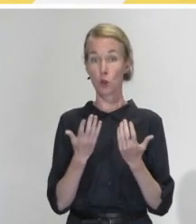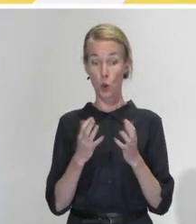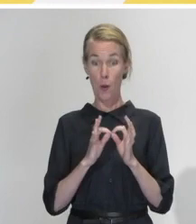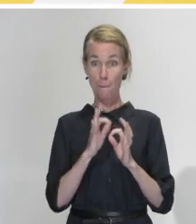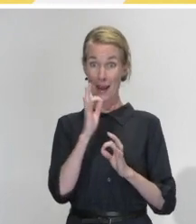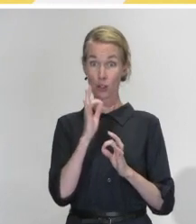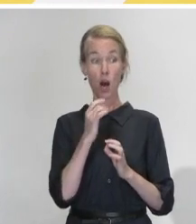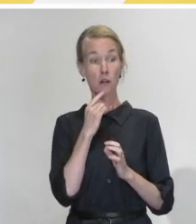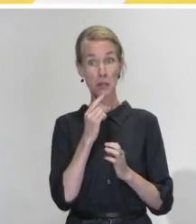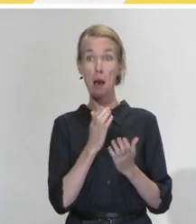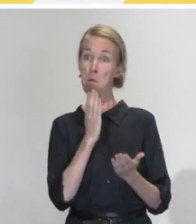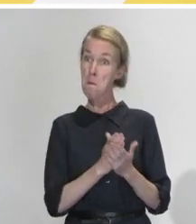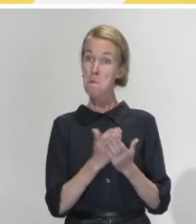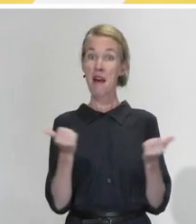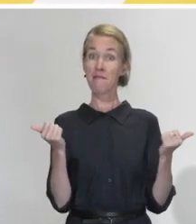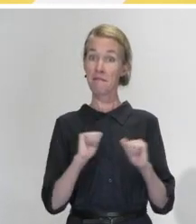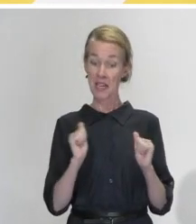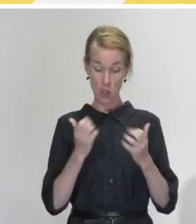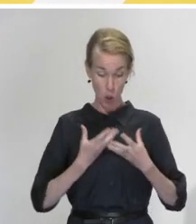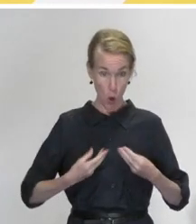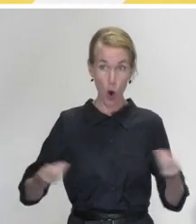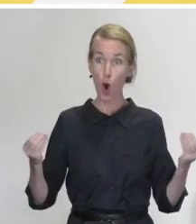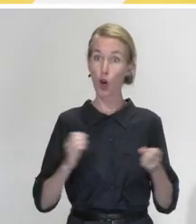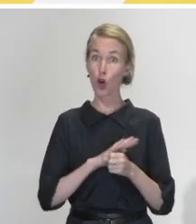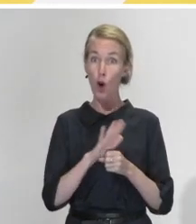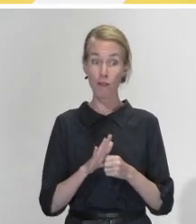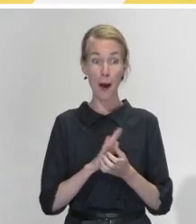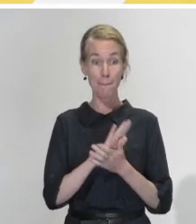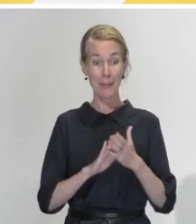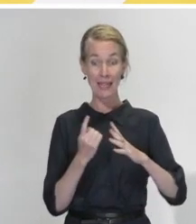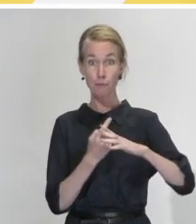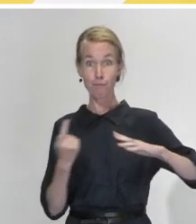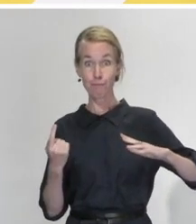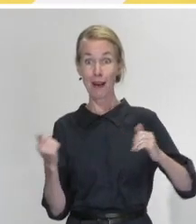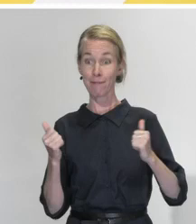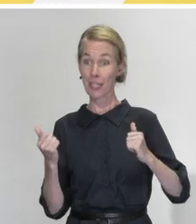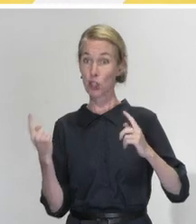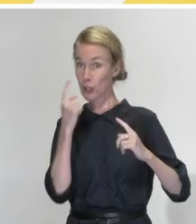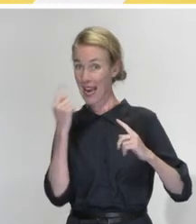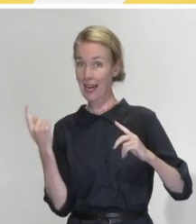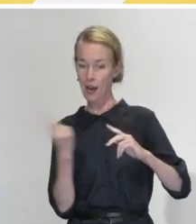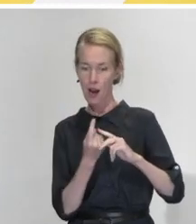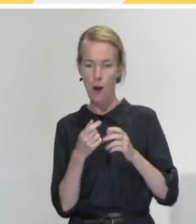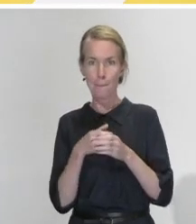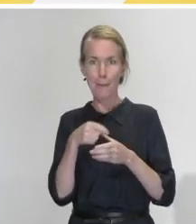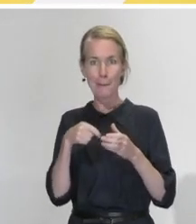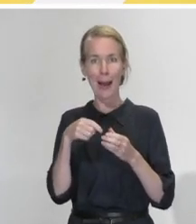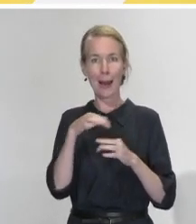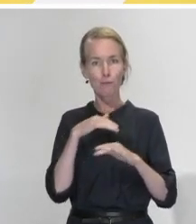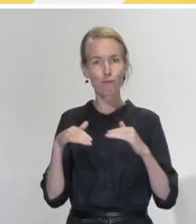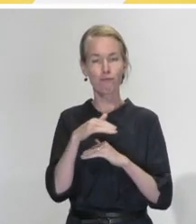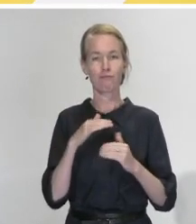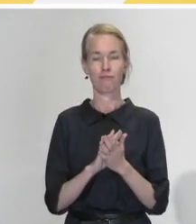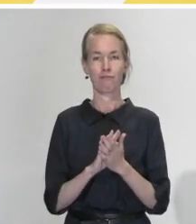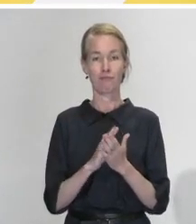confirmed as having recovered and being able to be released from isolation is that it is at least 10 days